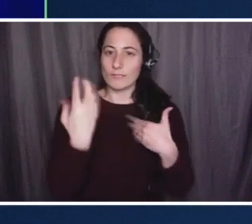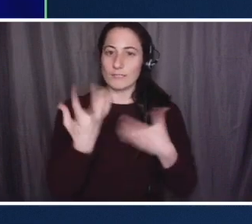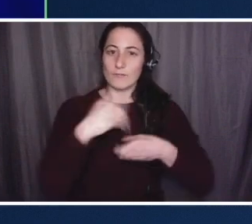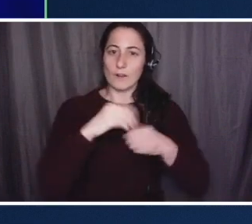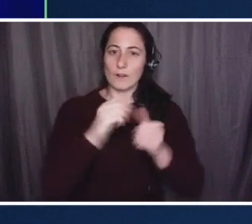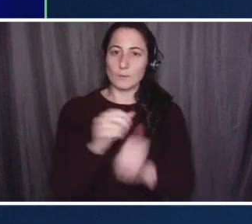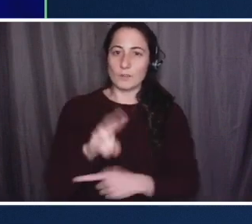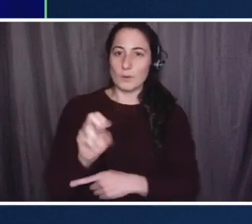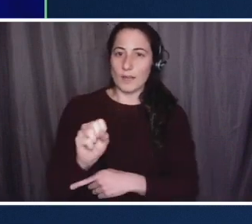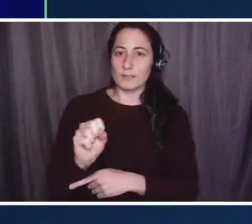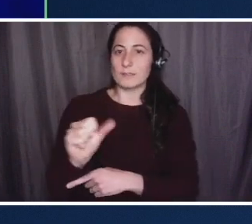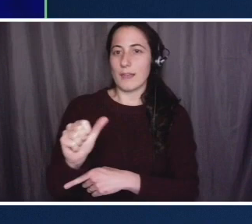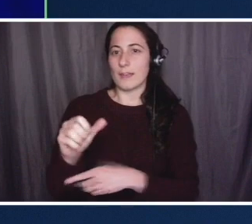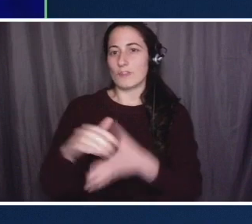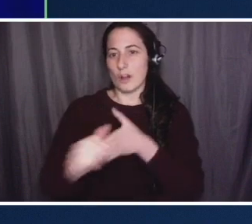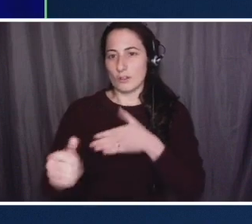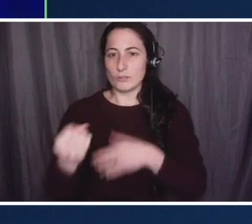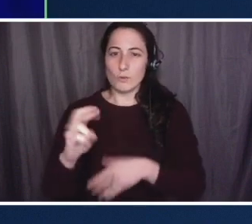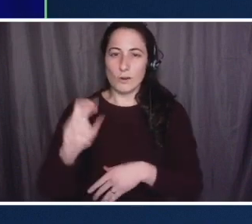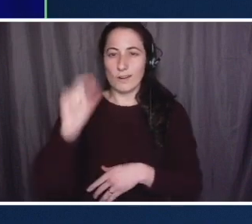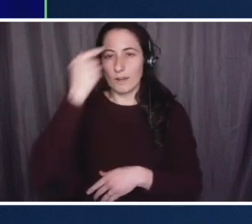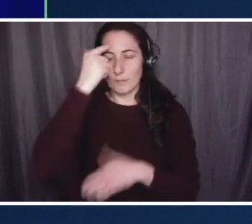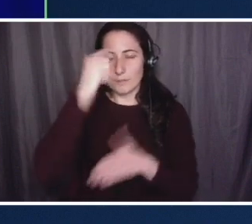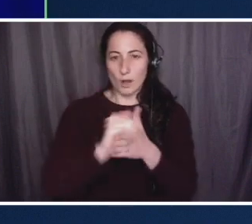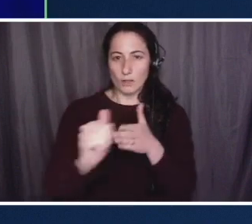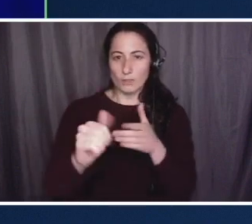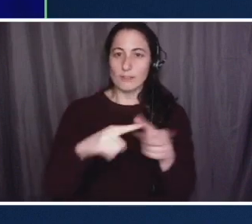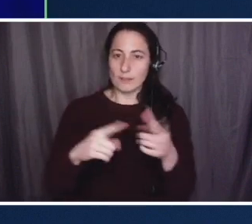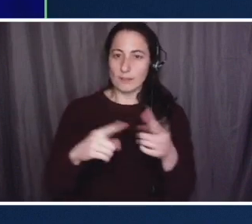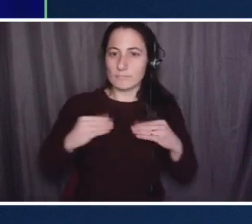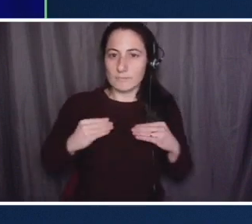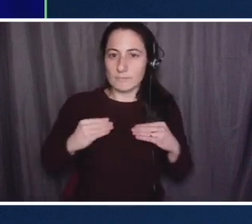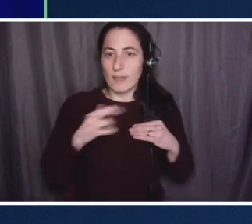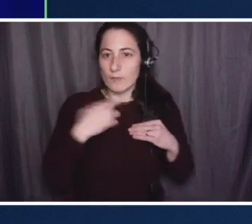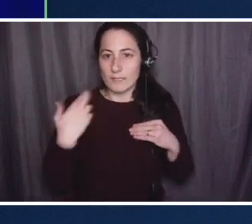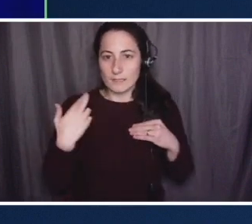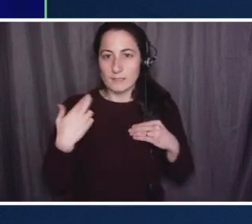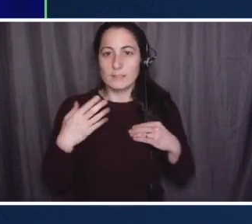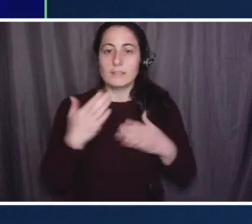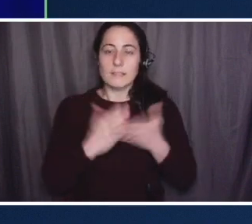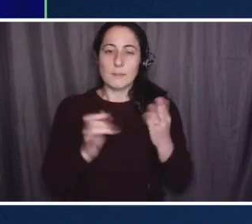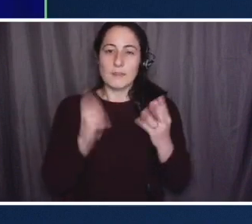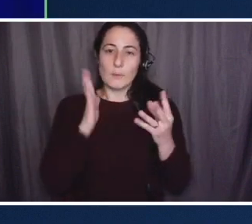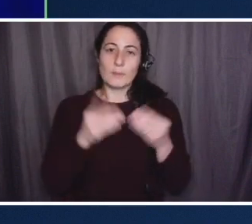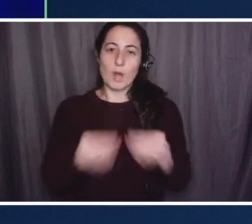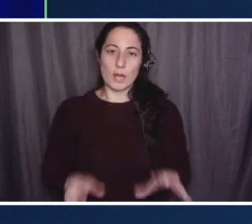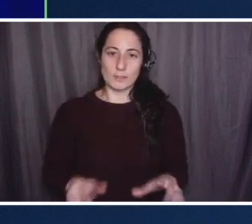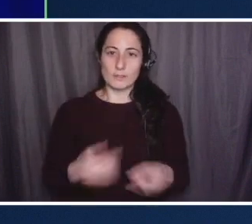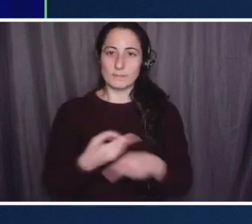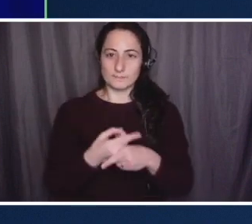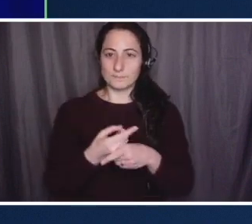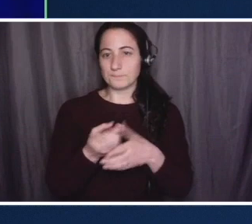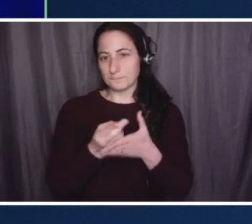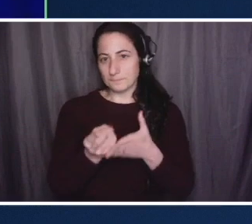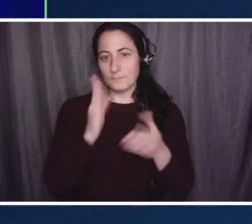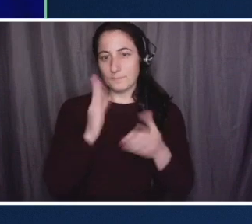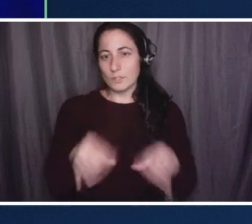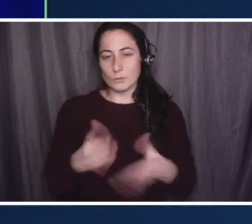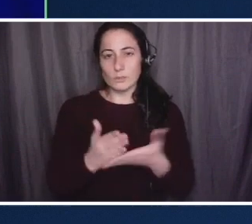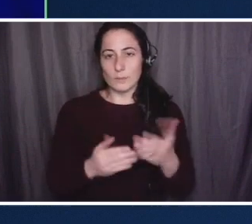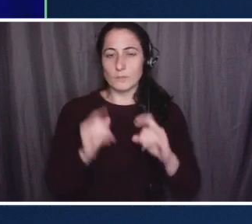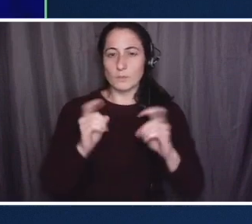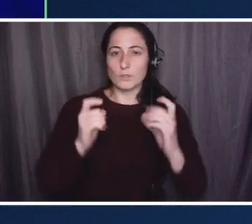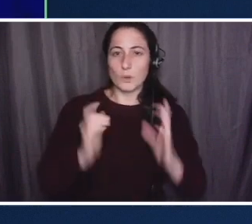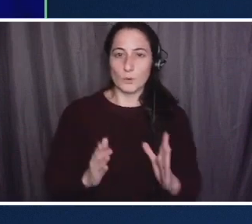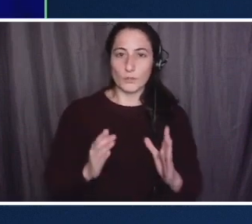government dollars, and we're okay with taking that risk, right? Some of that will be lost, if we're being honest, right? As donors at Humanity United, we're conscious of